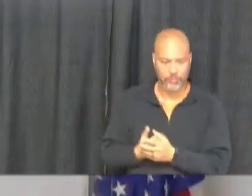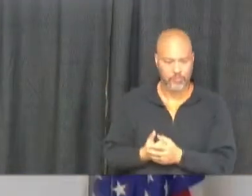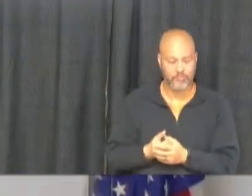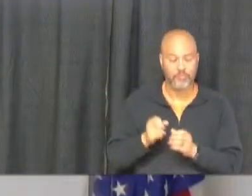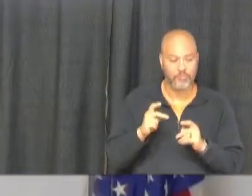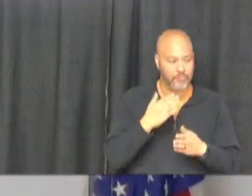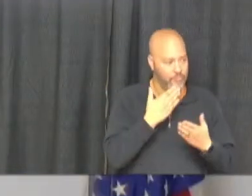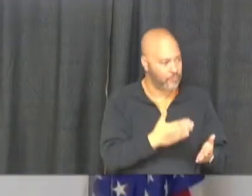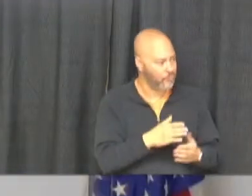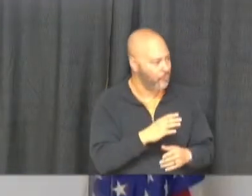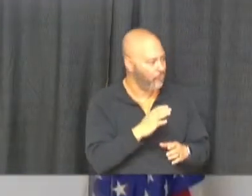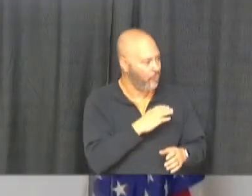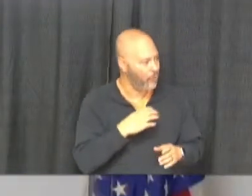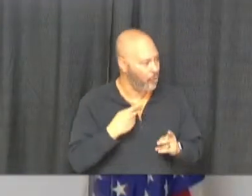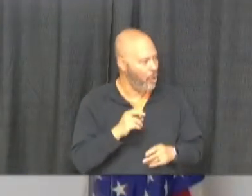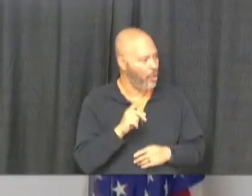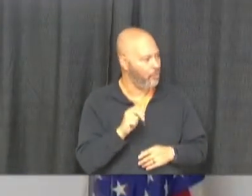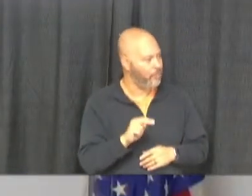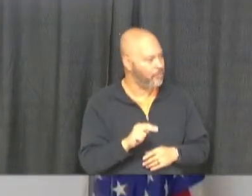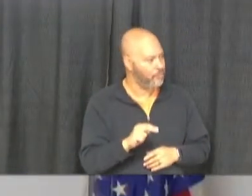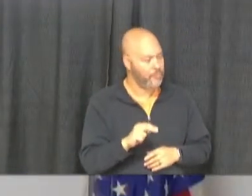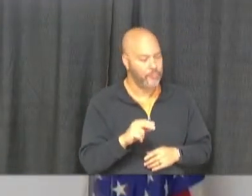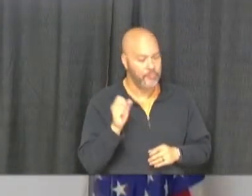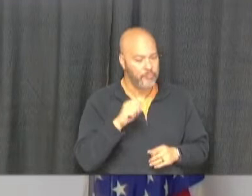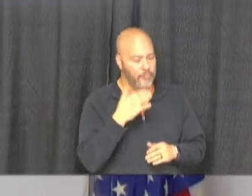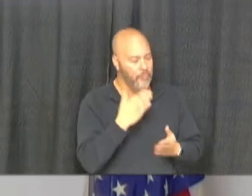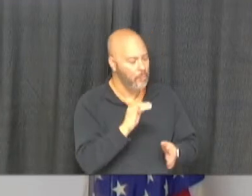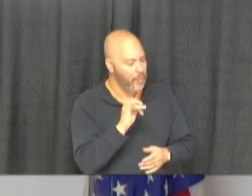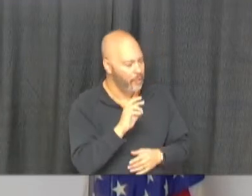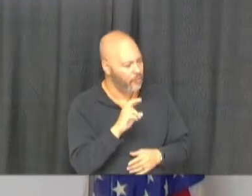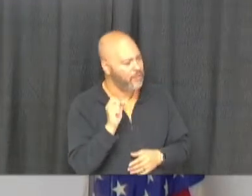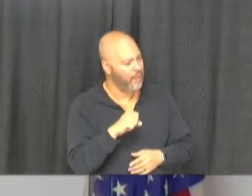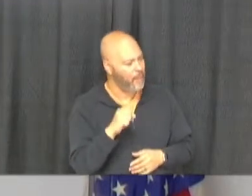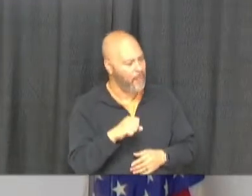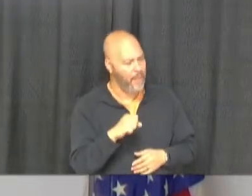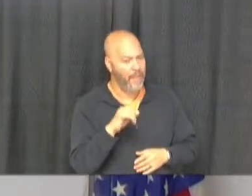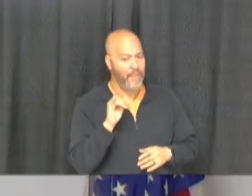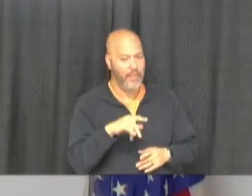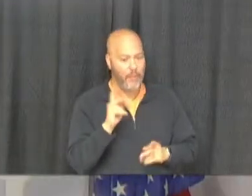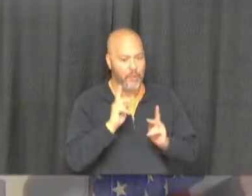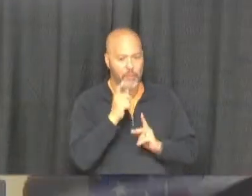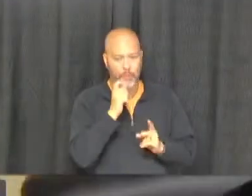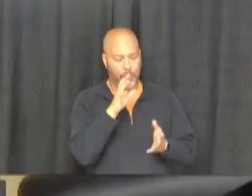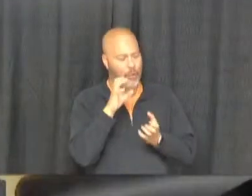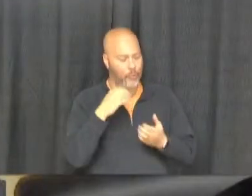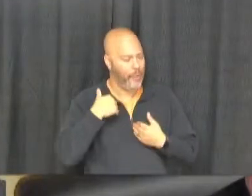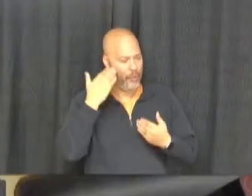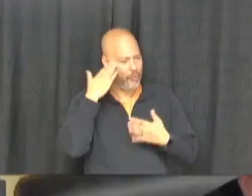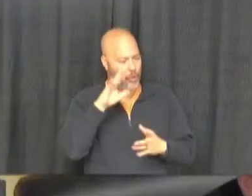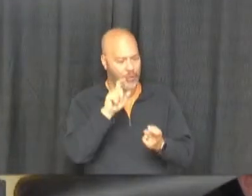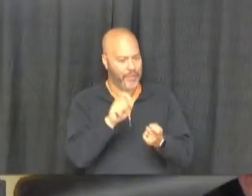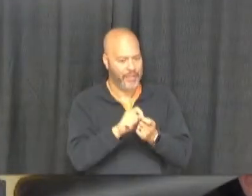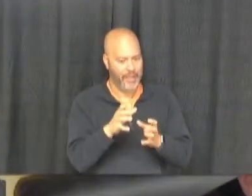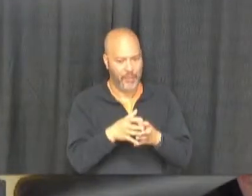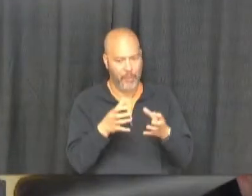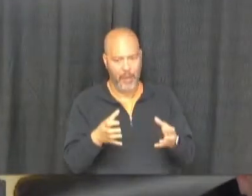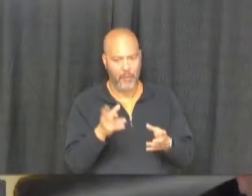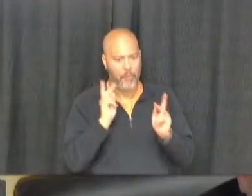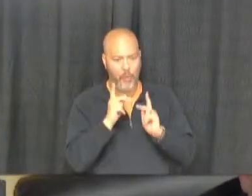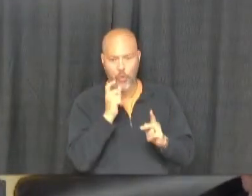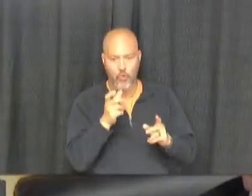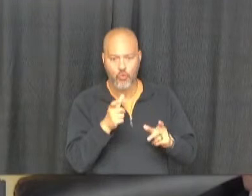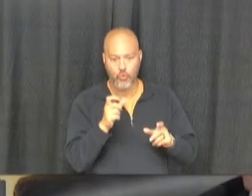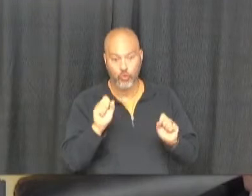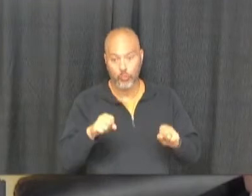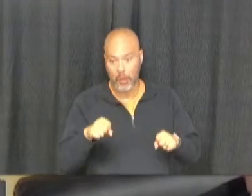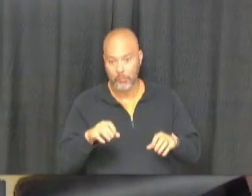Thank you. Councilperson Holloman, you're recognized. Thank you, Mayor. So yeah, the heirs, we don't know the exact amount of how many people